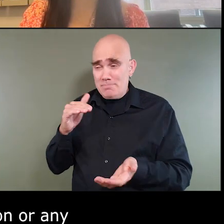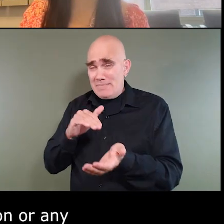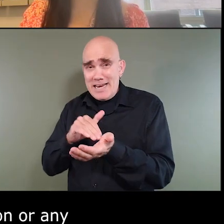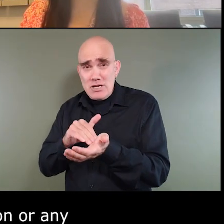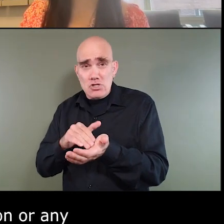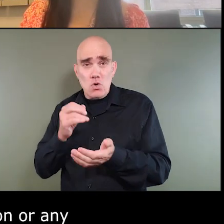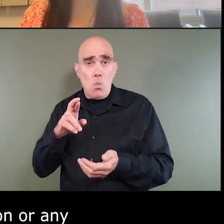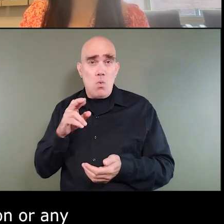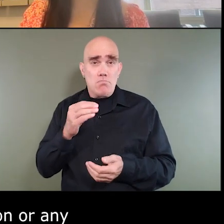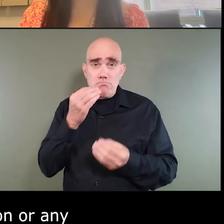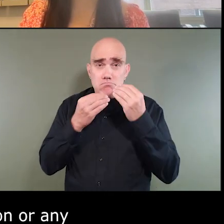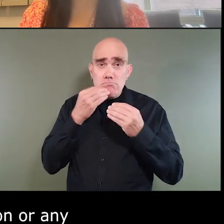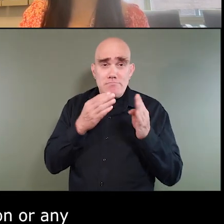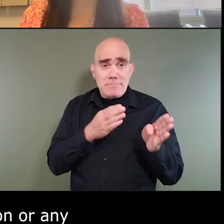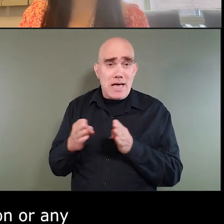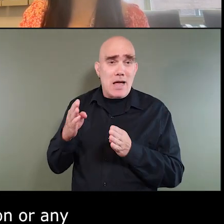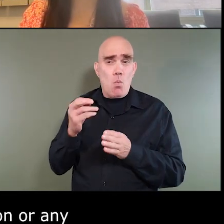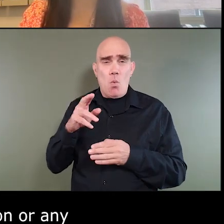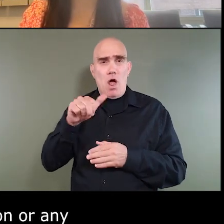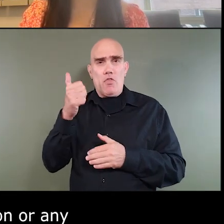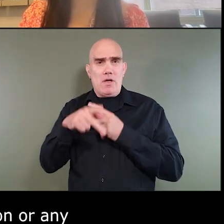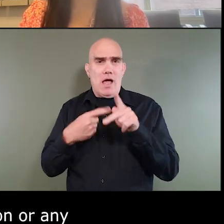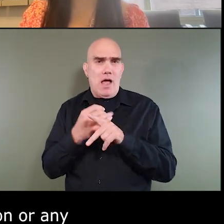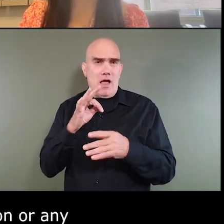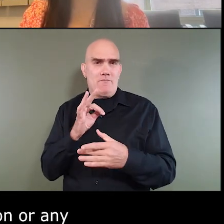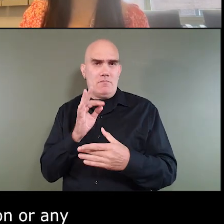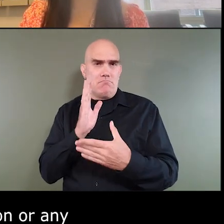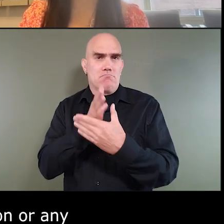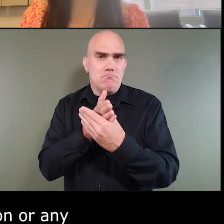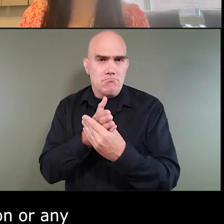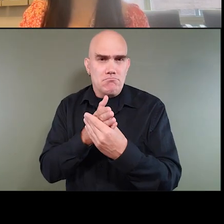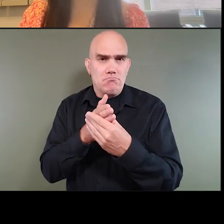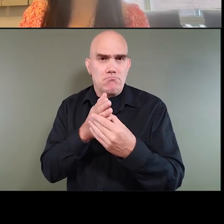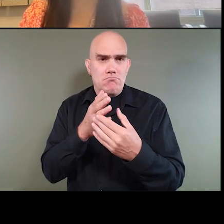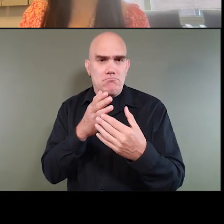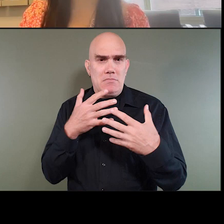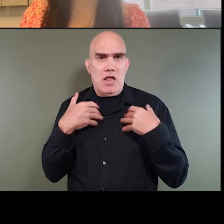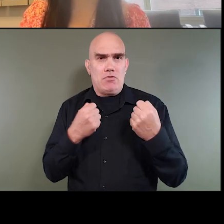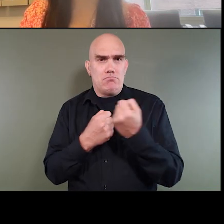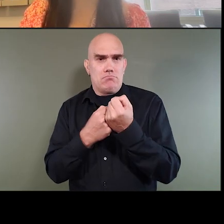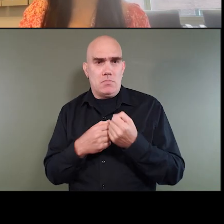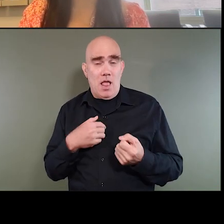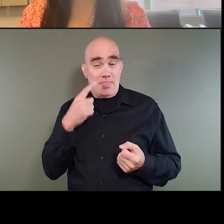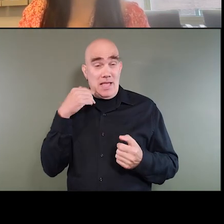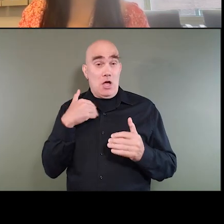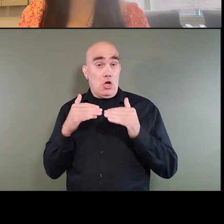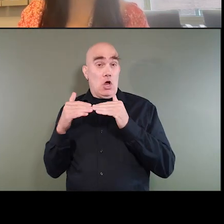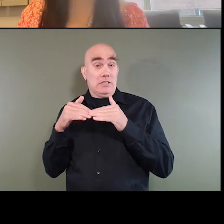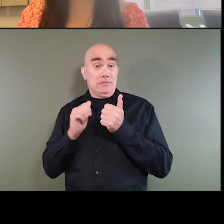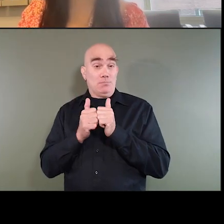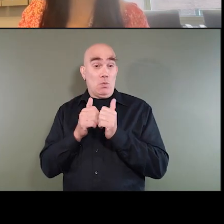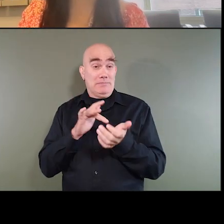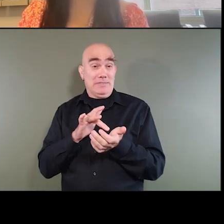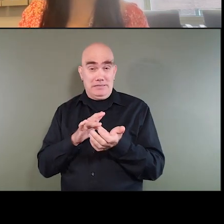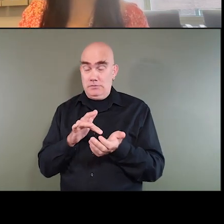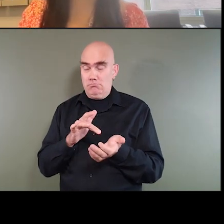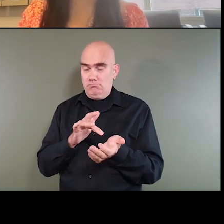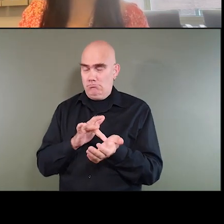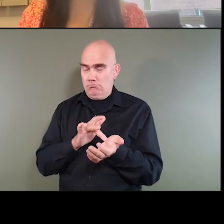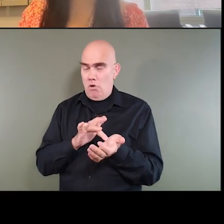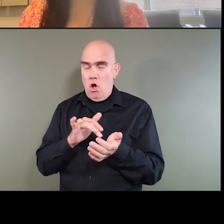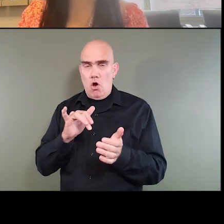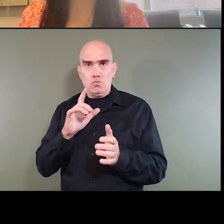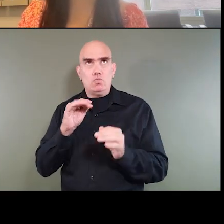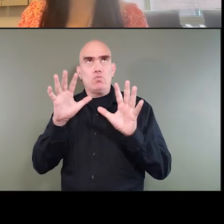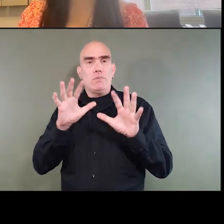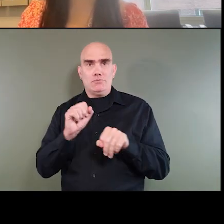a medication or nutrition or any other type of intervention. I think our colleagues in sports medicine also do a really good job with